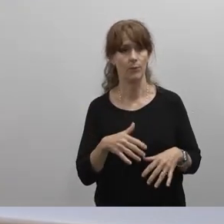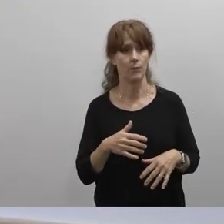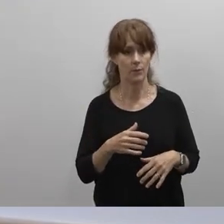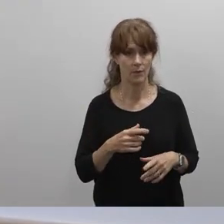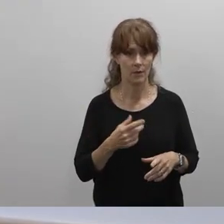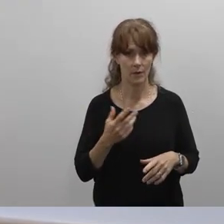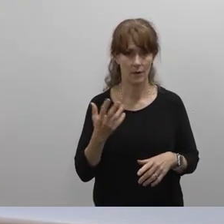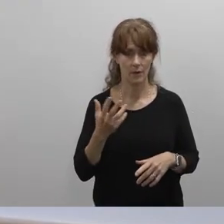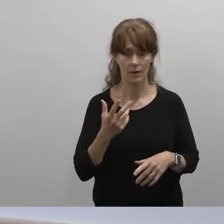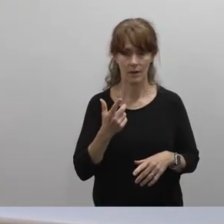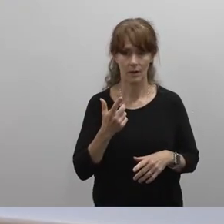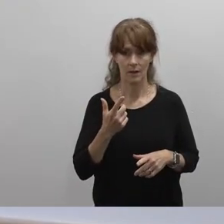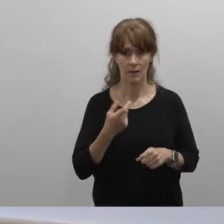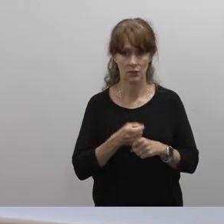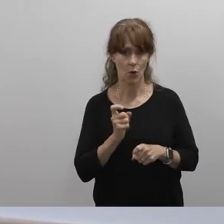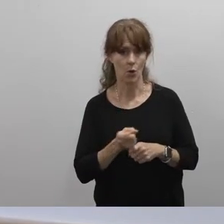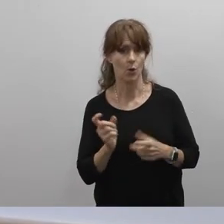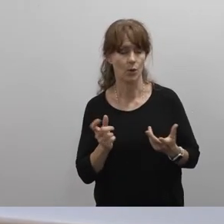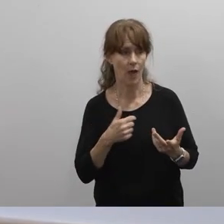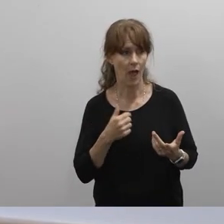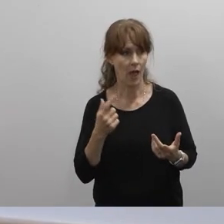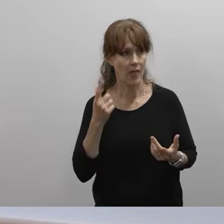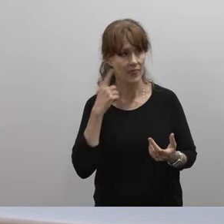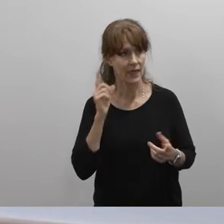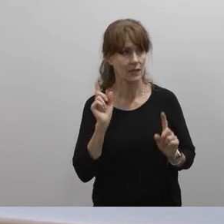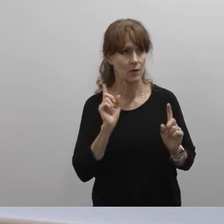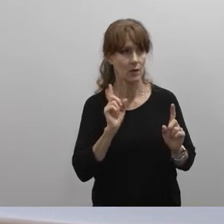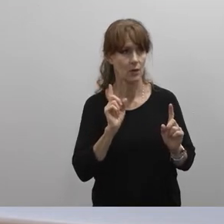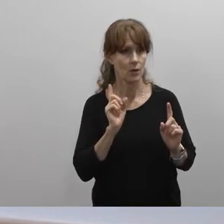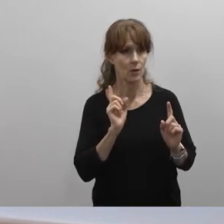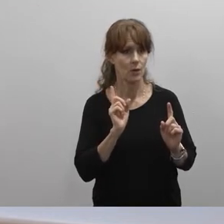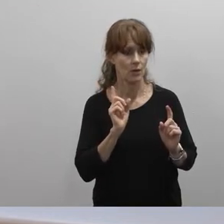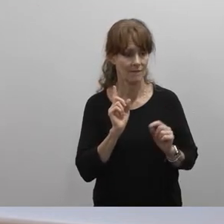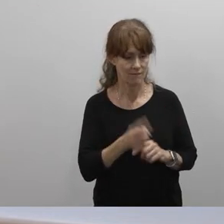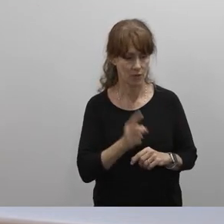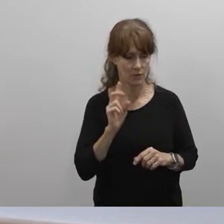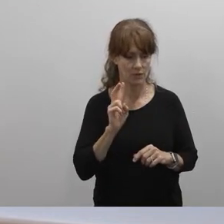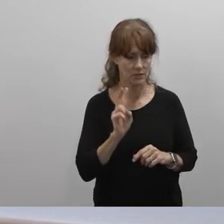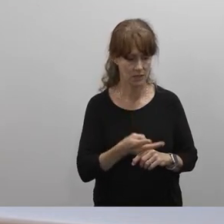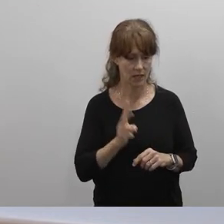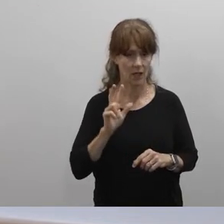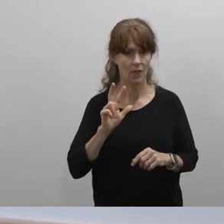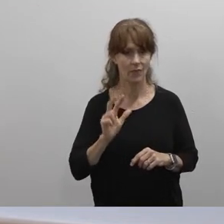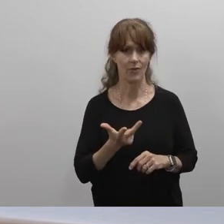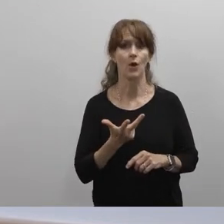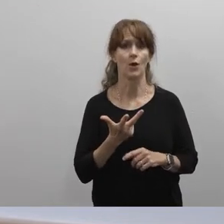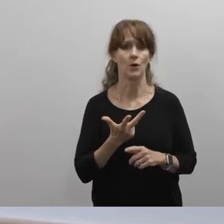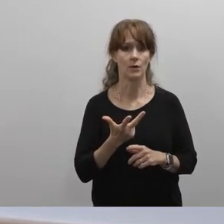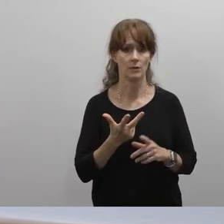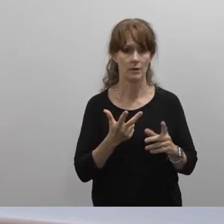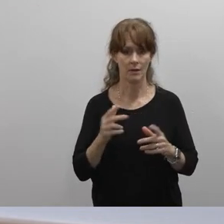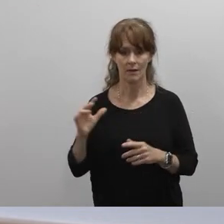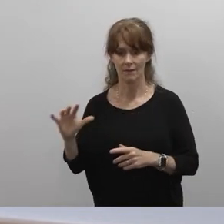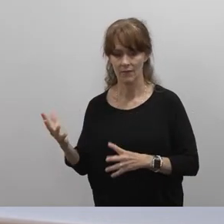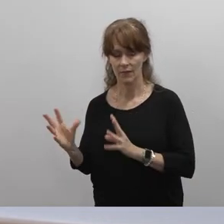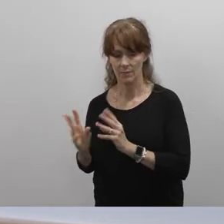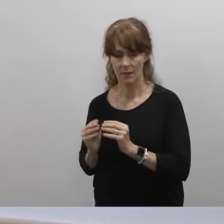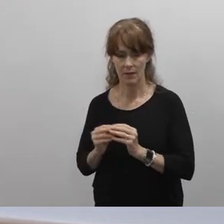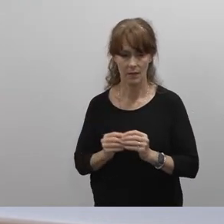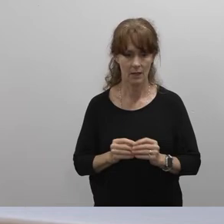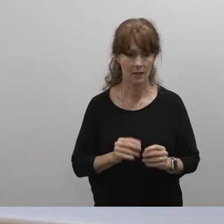because I think I went to the first two and then three of the five meetings, and dang, you know, we